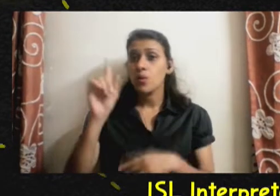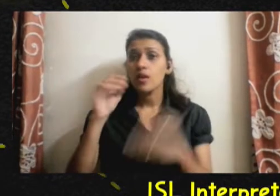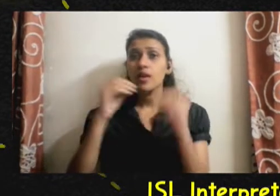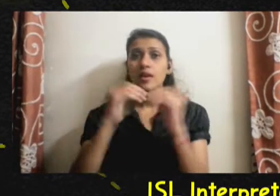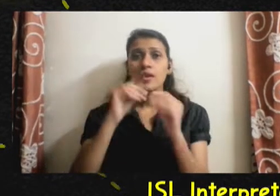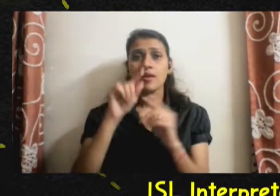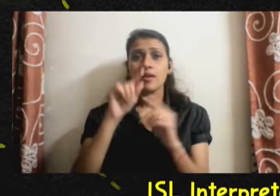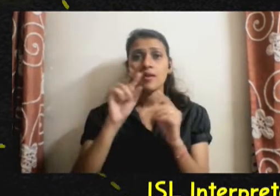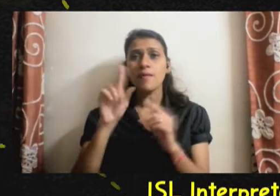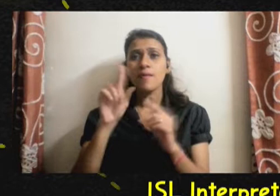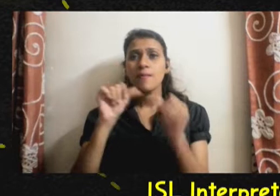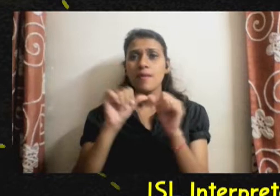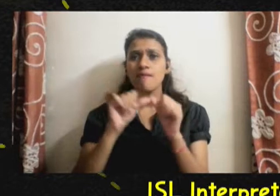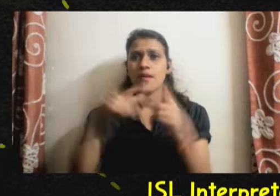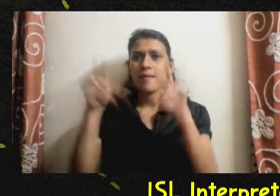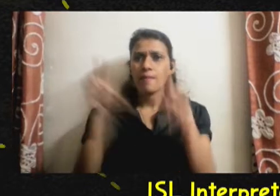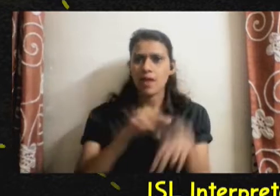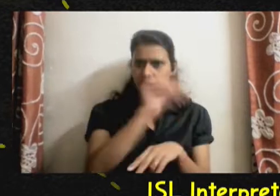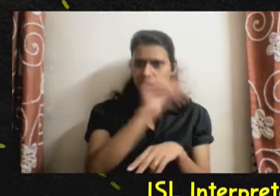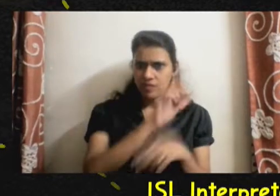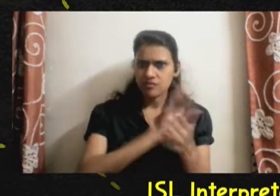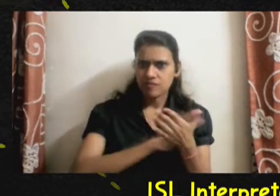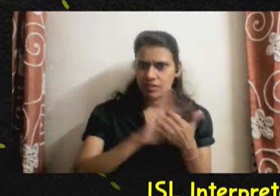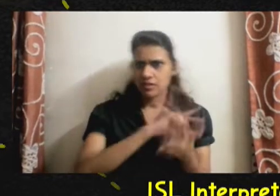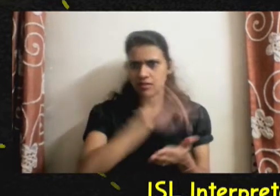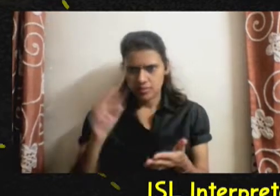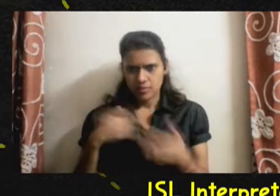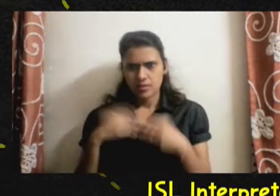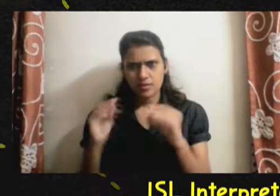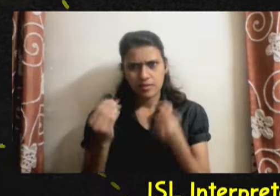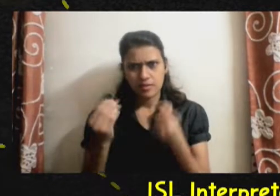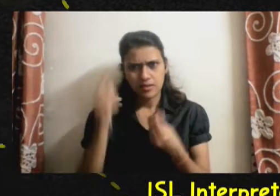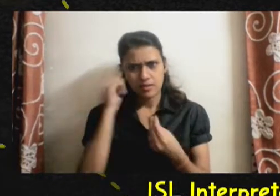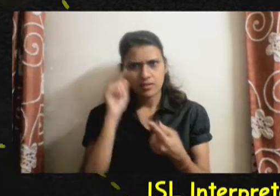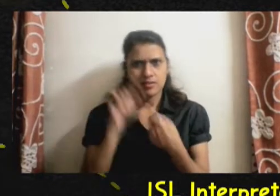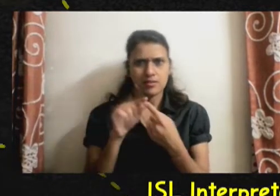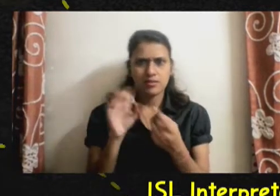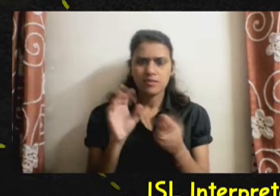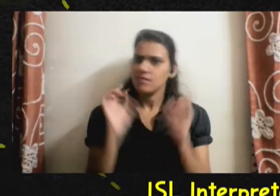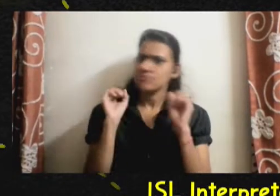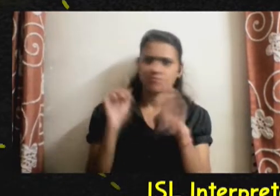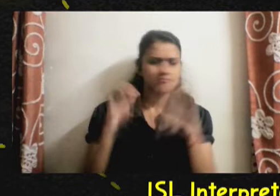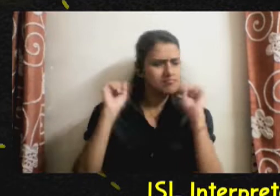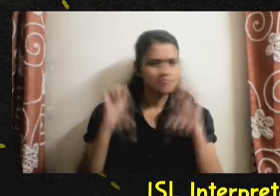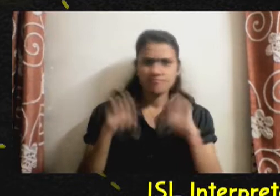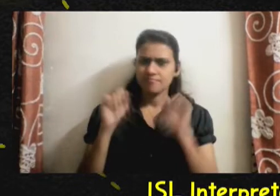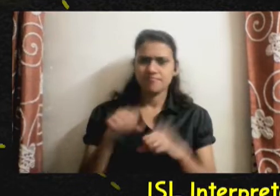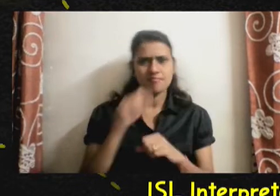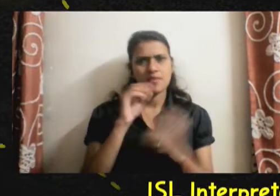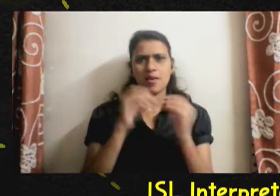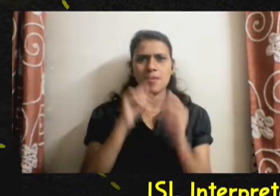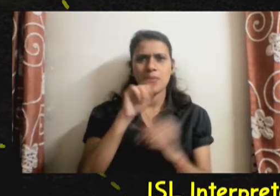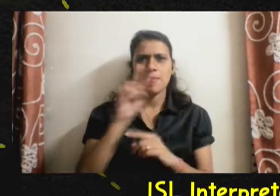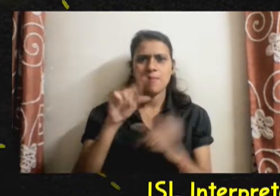her and then circle back to me so that she can just finish up, or what do you? Oh, wonderful. Yes, let's circle back to Biva.